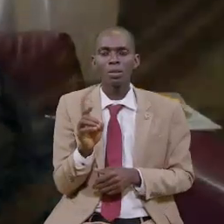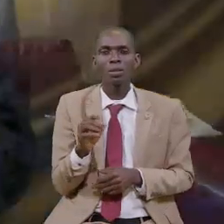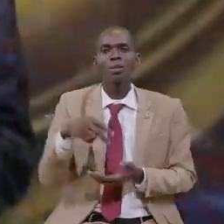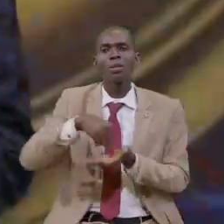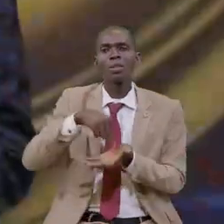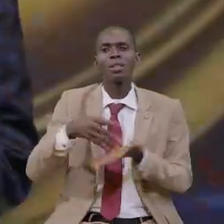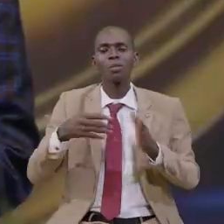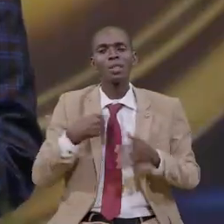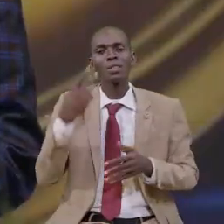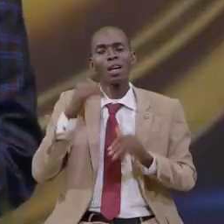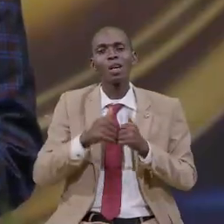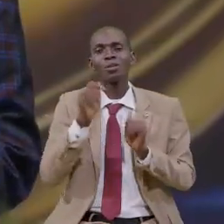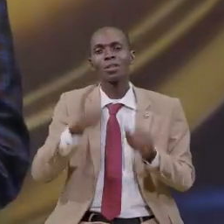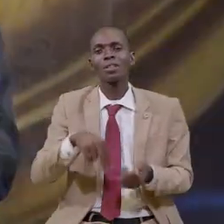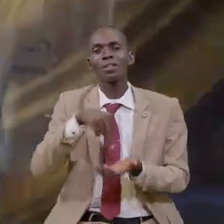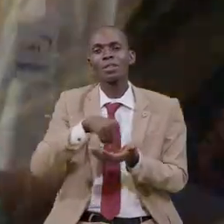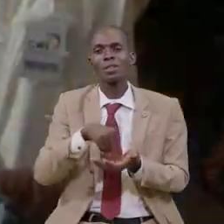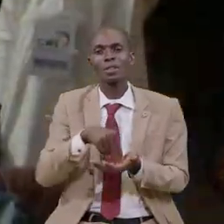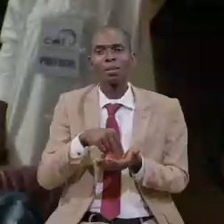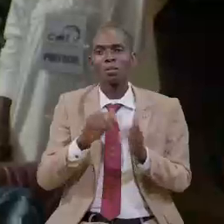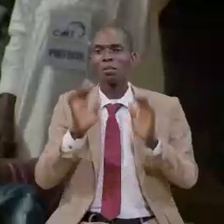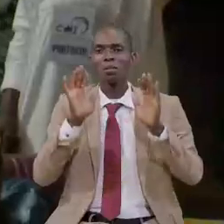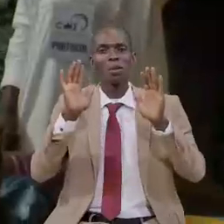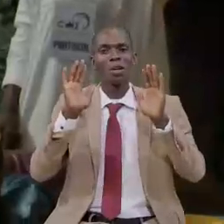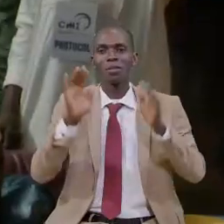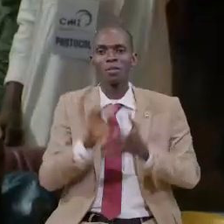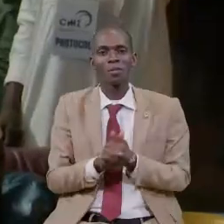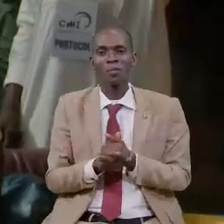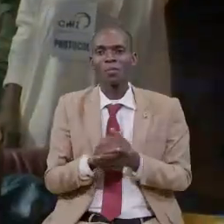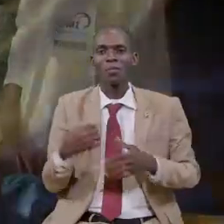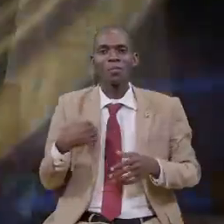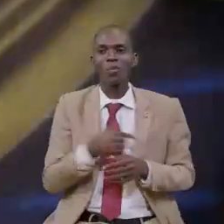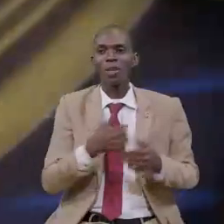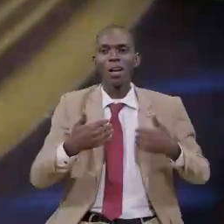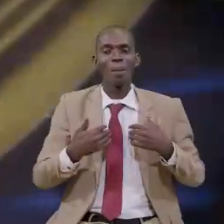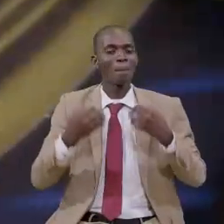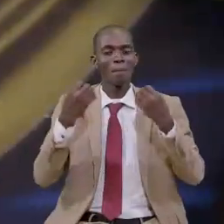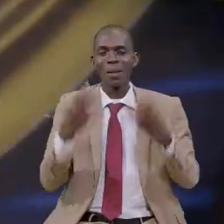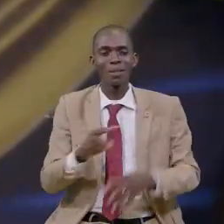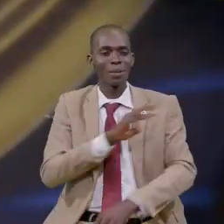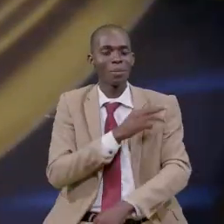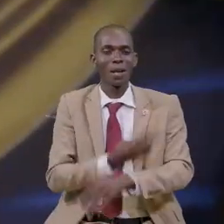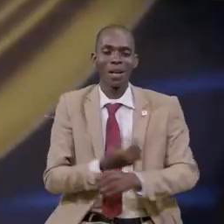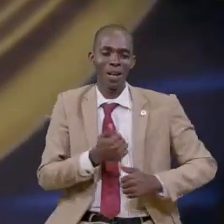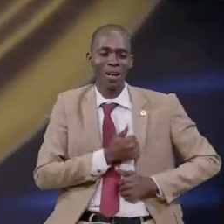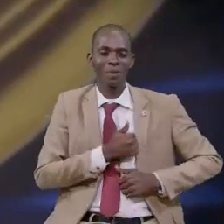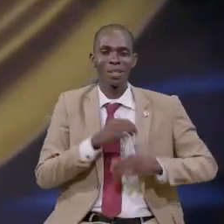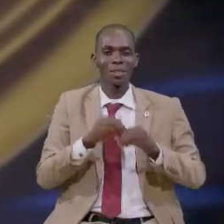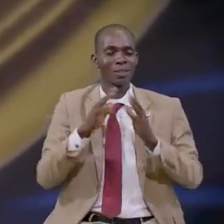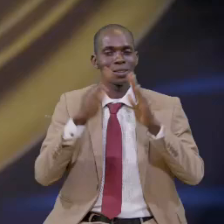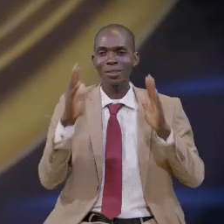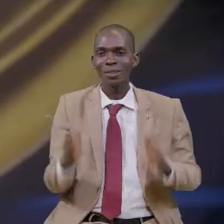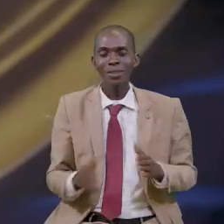stand. Oh, wonderful. We have such a mighty army in the house. A change has come in our